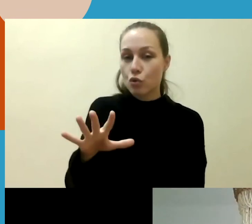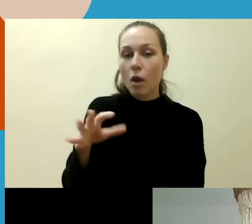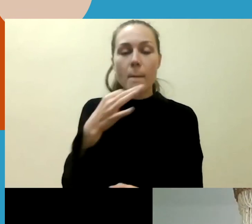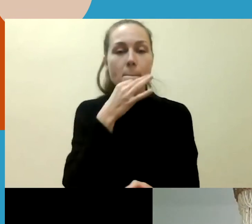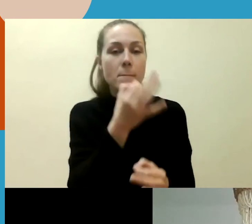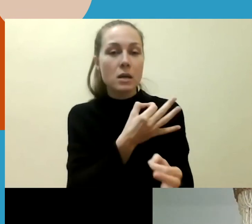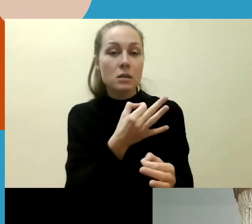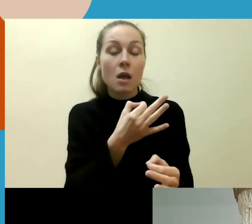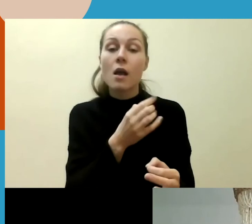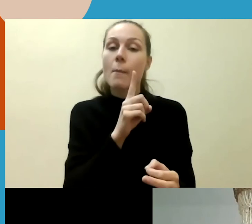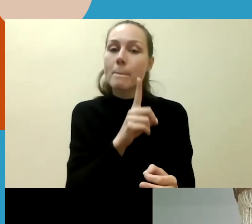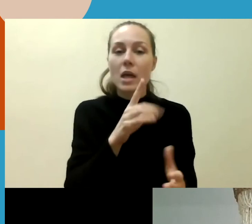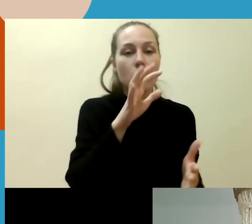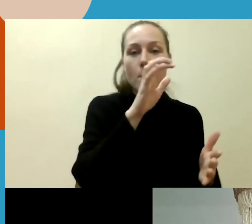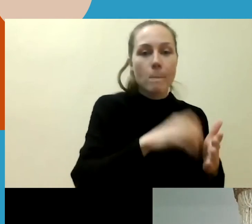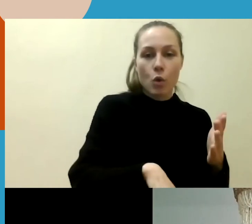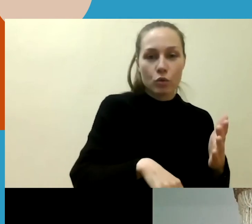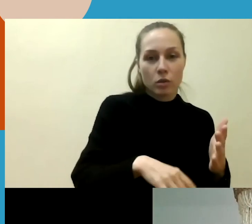interesting.